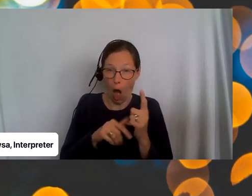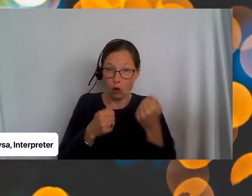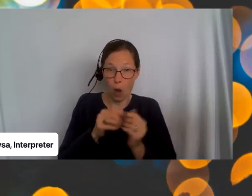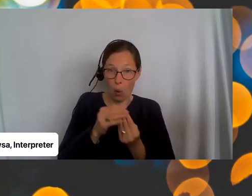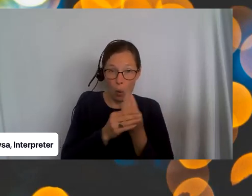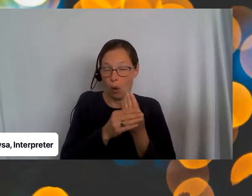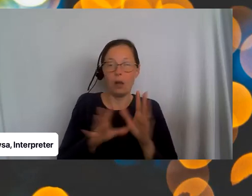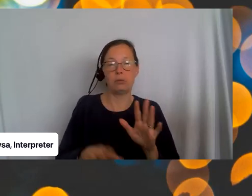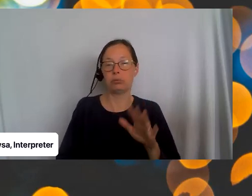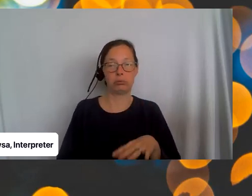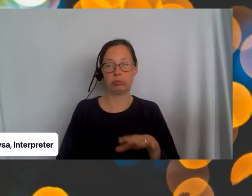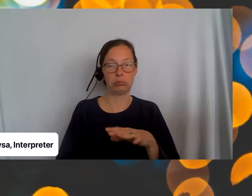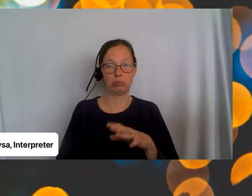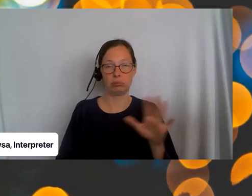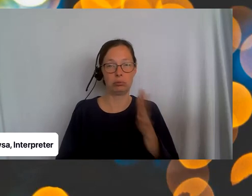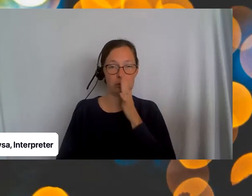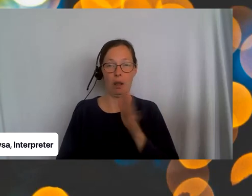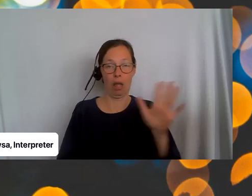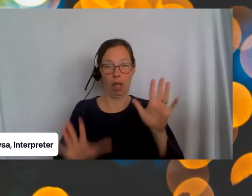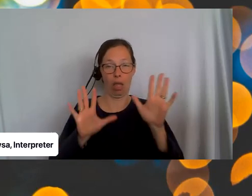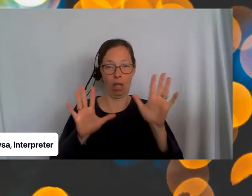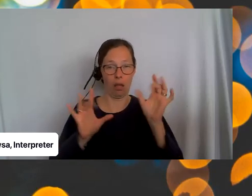you before your time. Okay, so